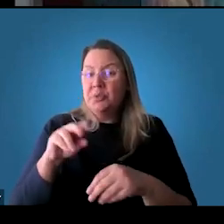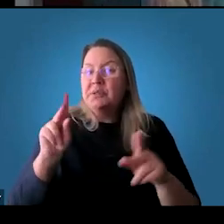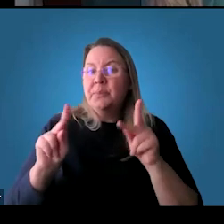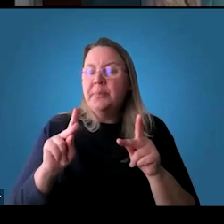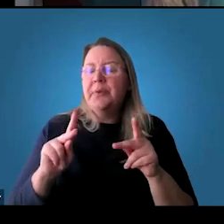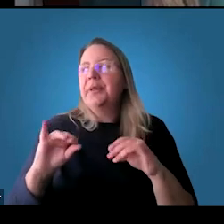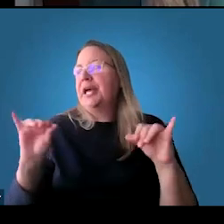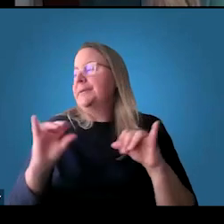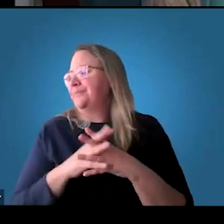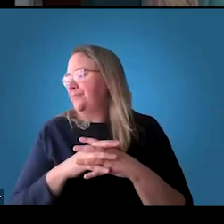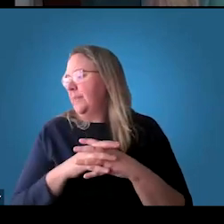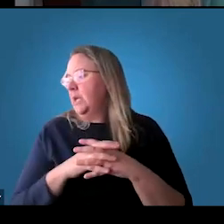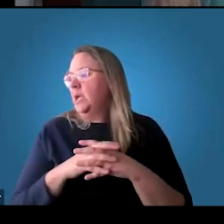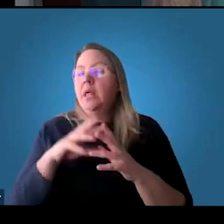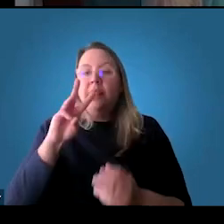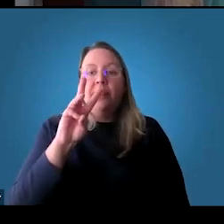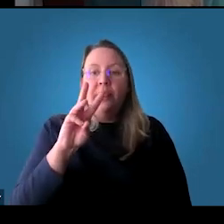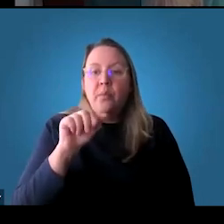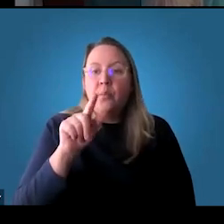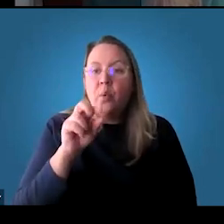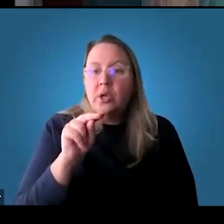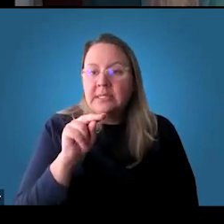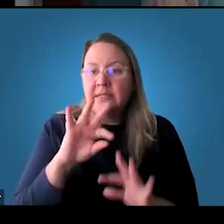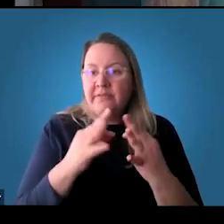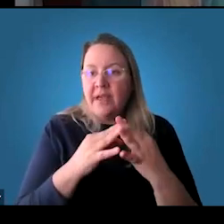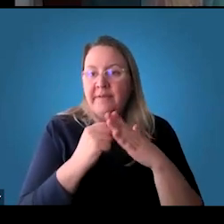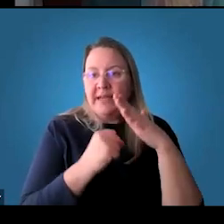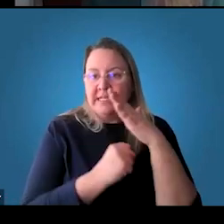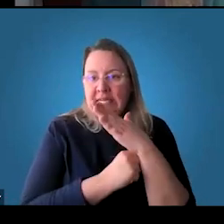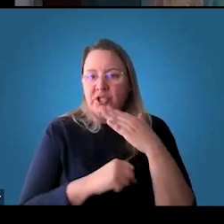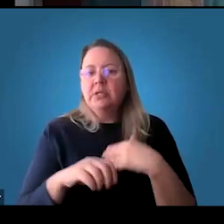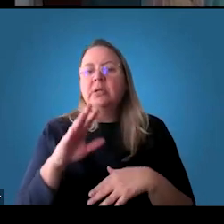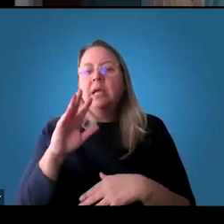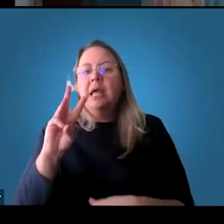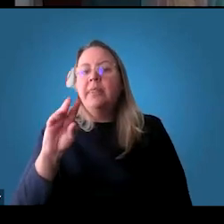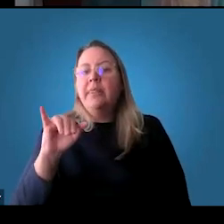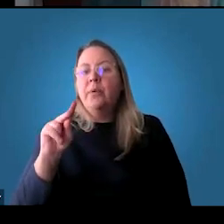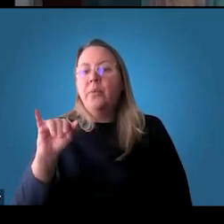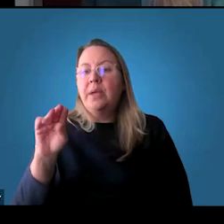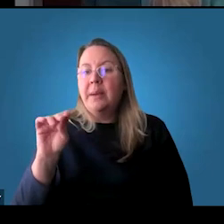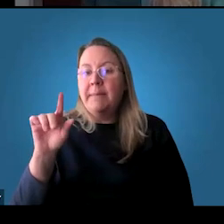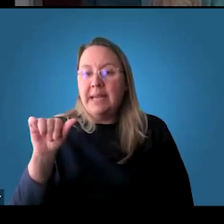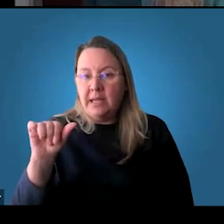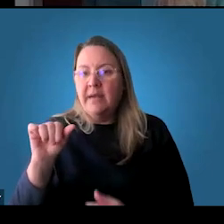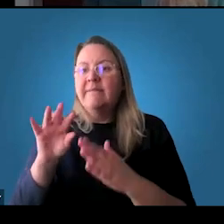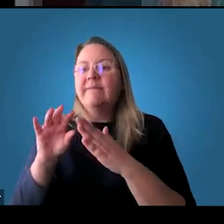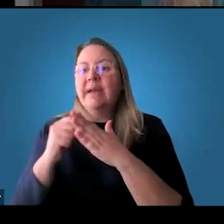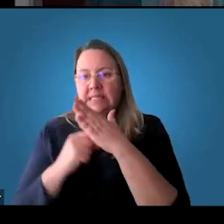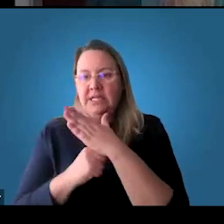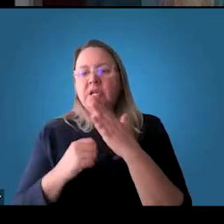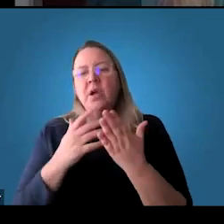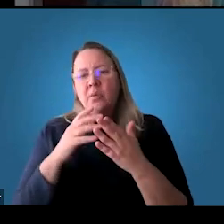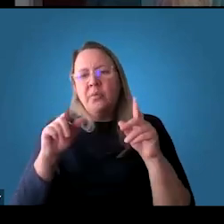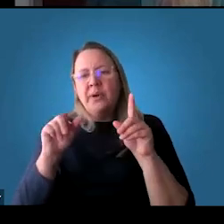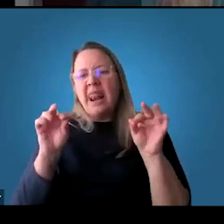pieces from the Walton Family Foundation and the Wikimedia Foundation. We're going to put links to both of those articles in